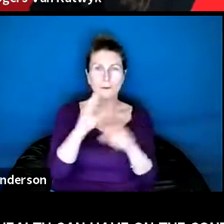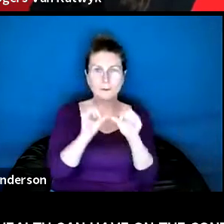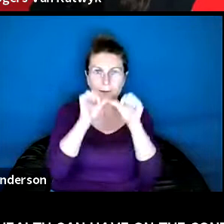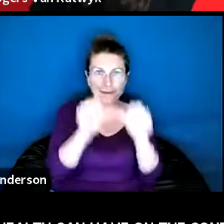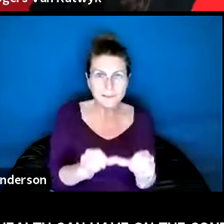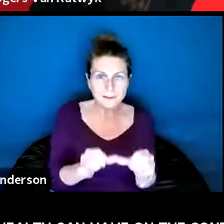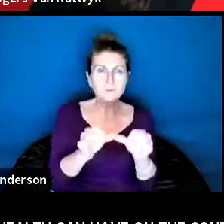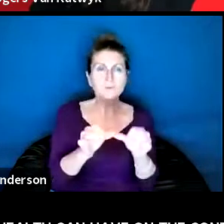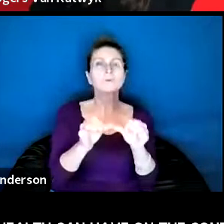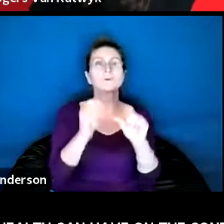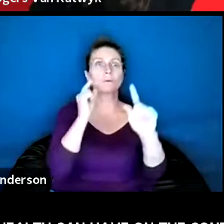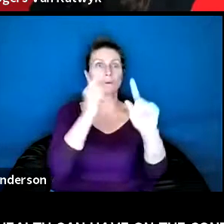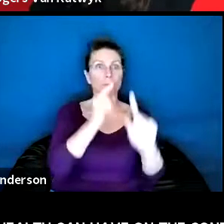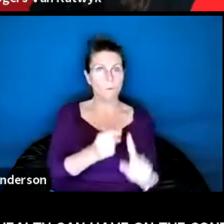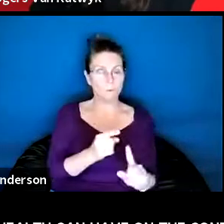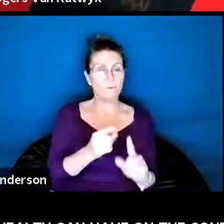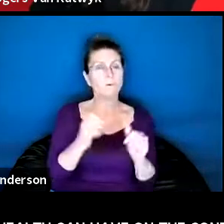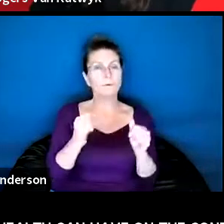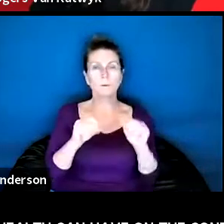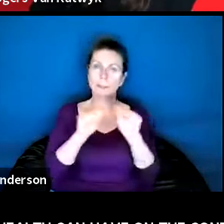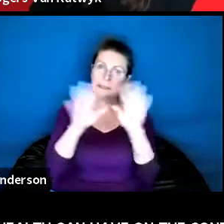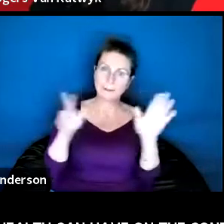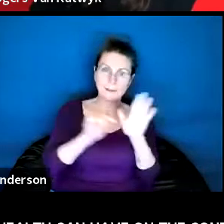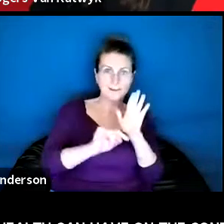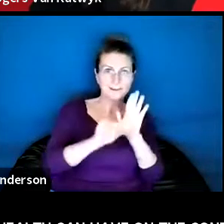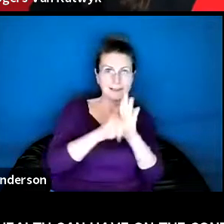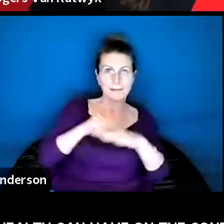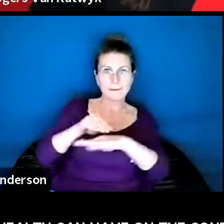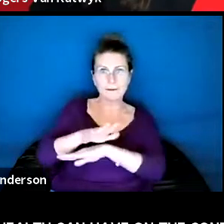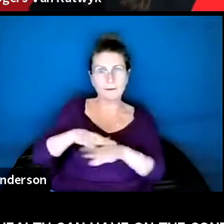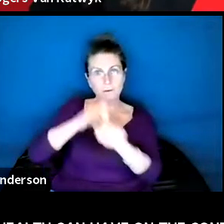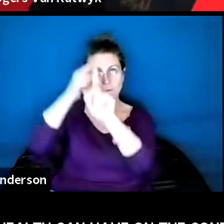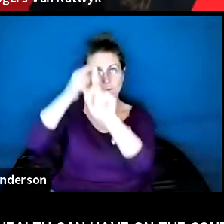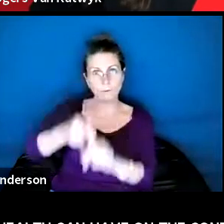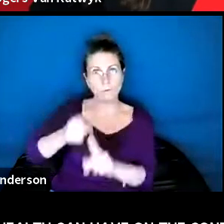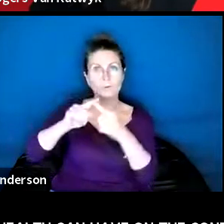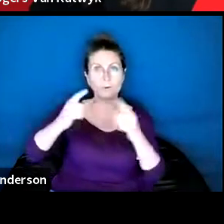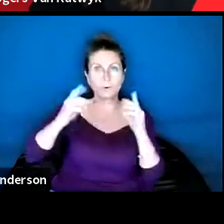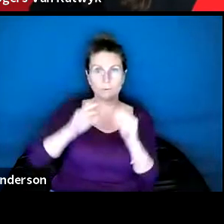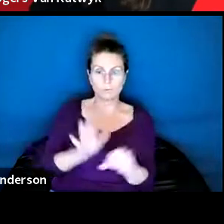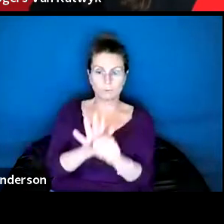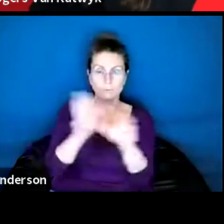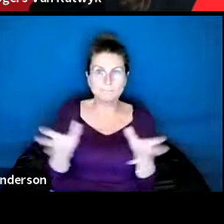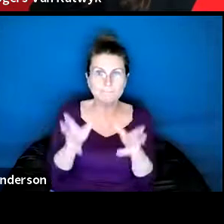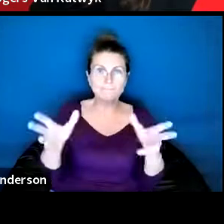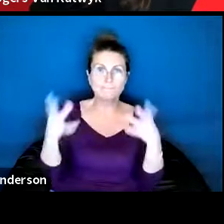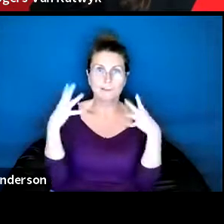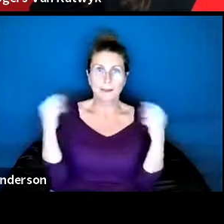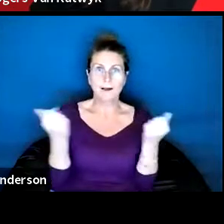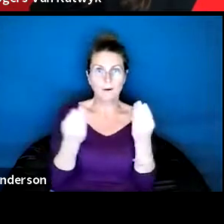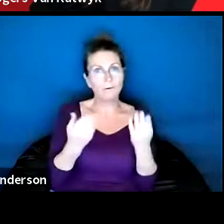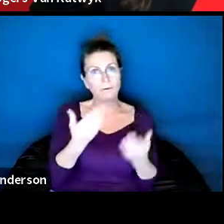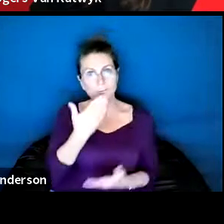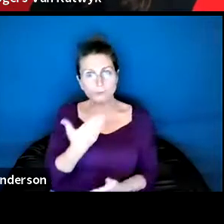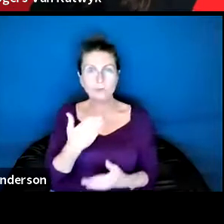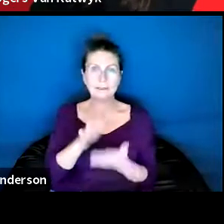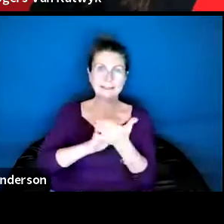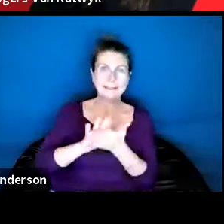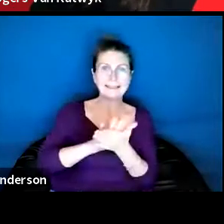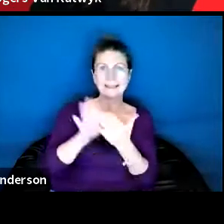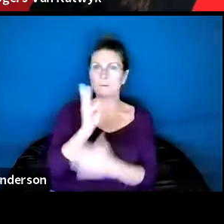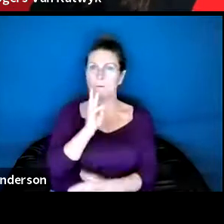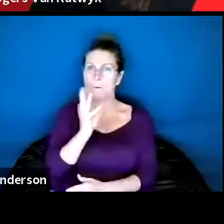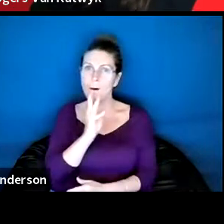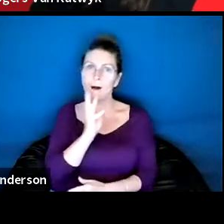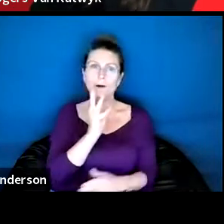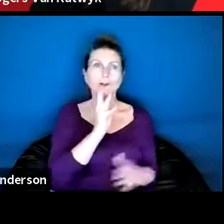Goals. So clearly it has a negative effect on goals related to promoting health and well-being, clean water, and sanitation. But